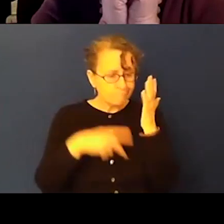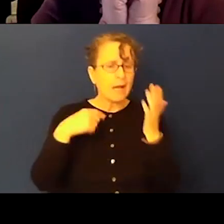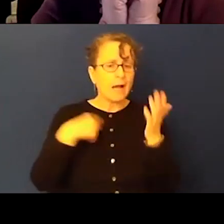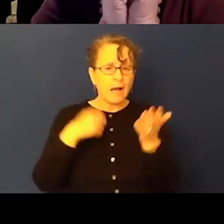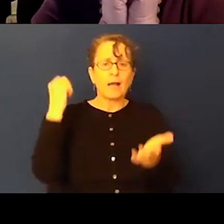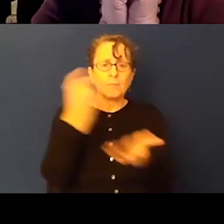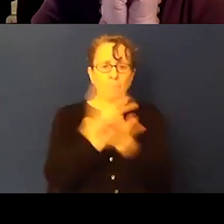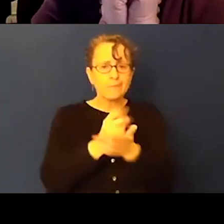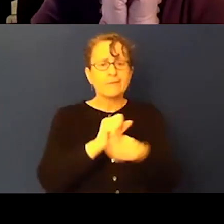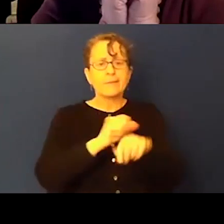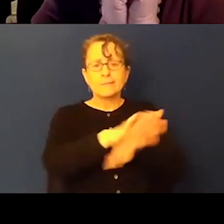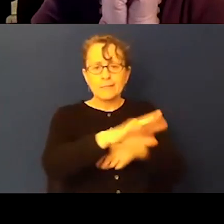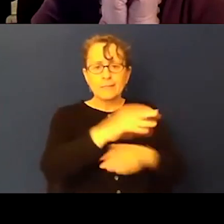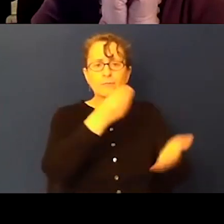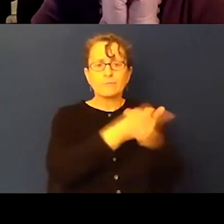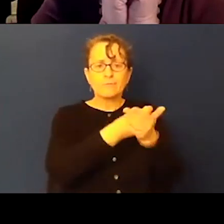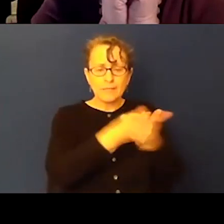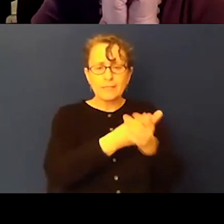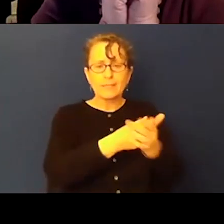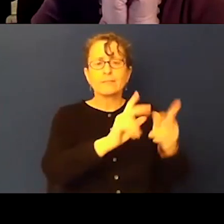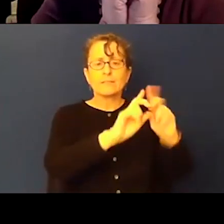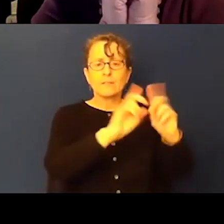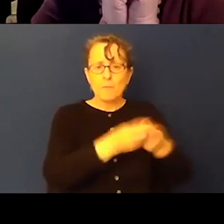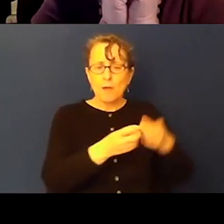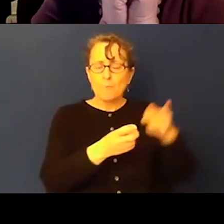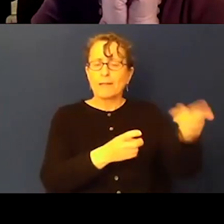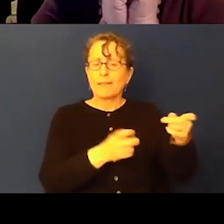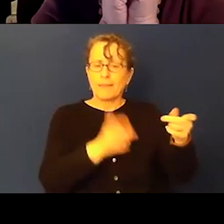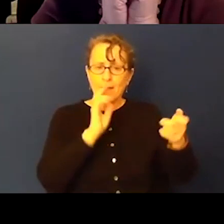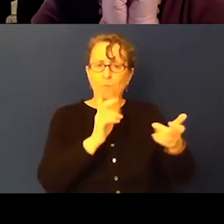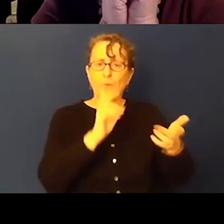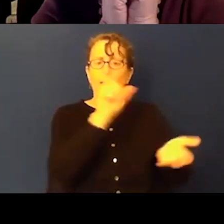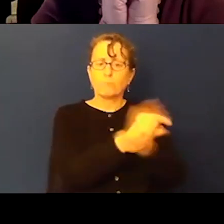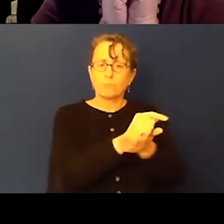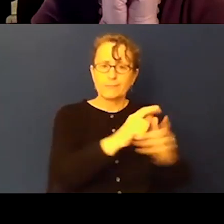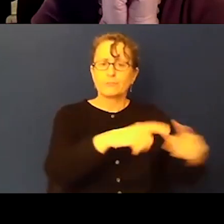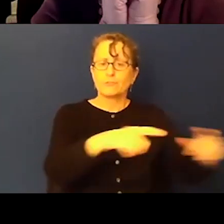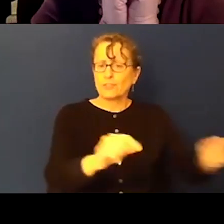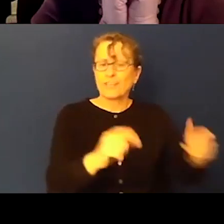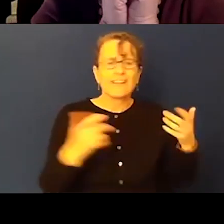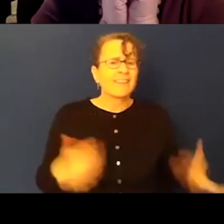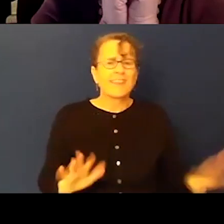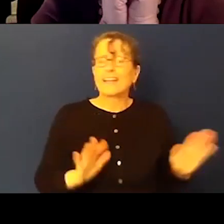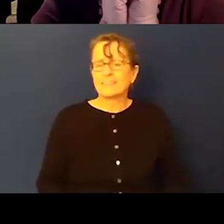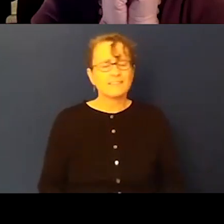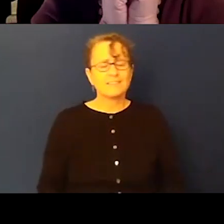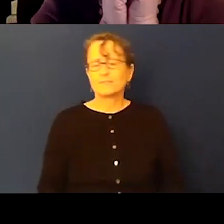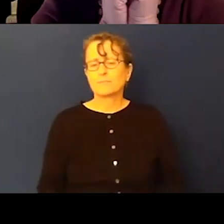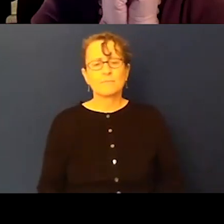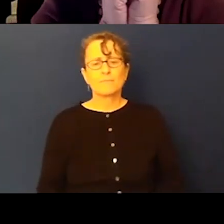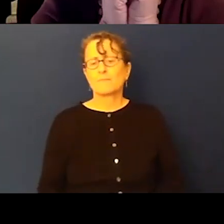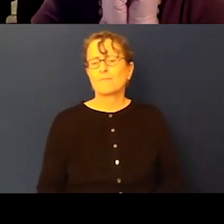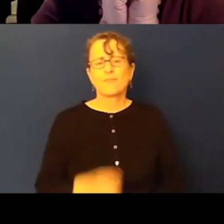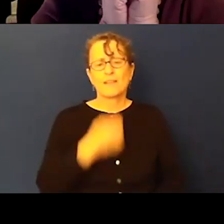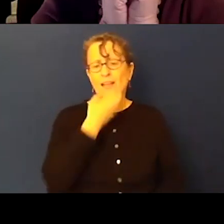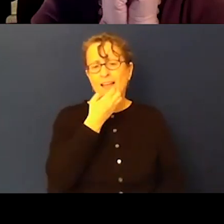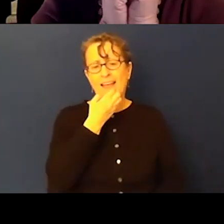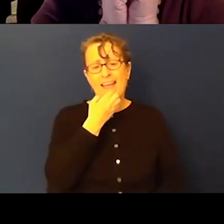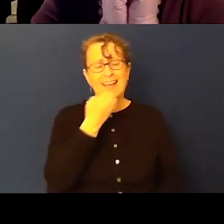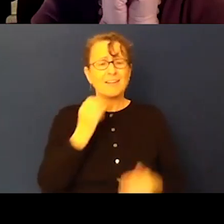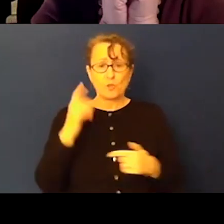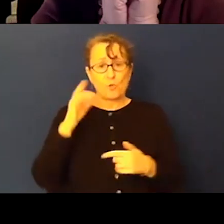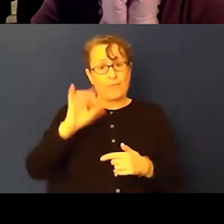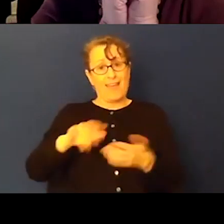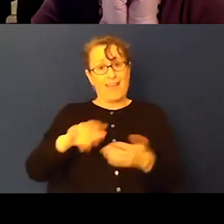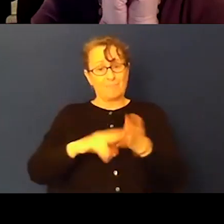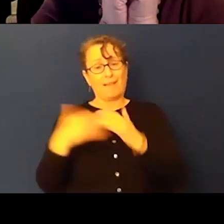Finance is going to cut the check either way. So it's not the additional burden to the degree that there is any is the town manager's.